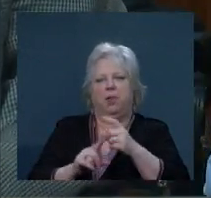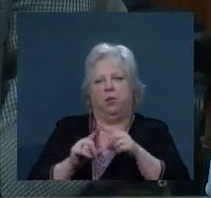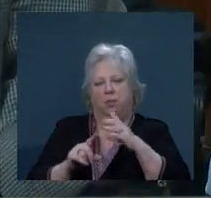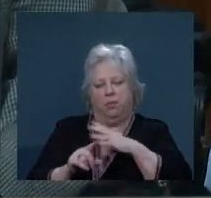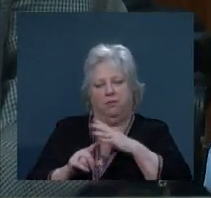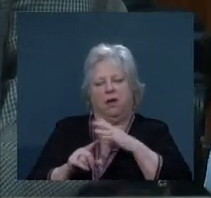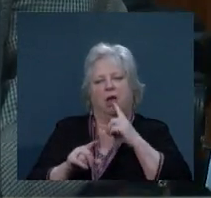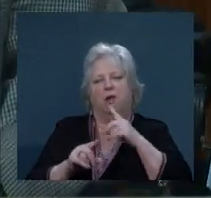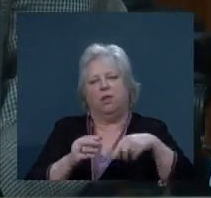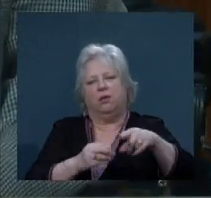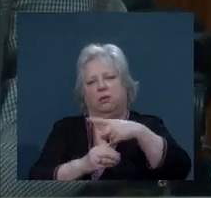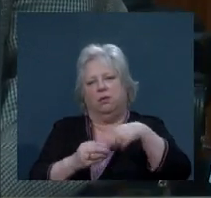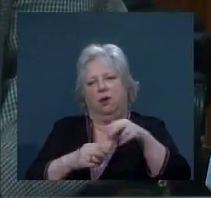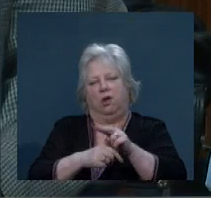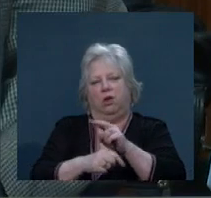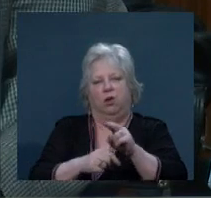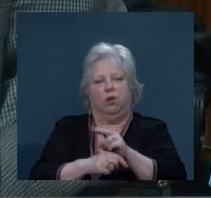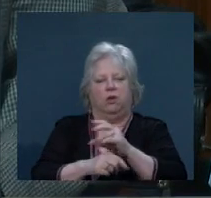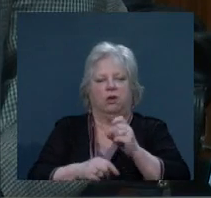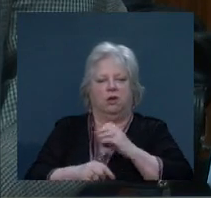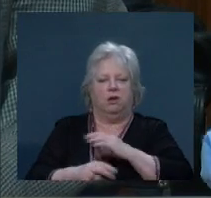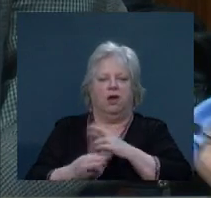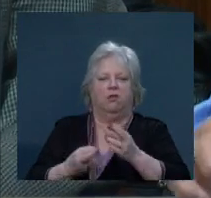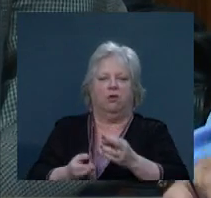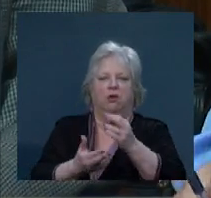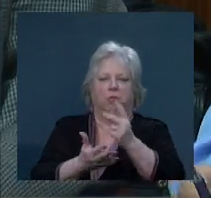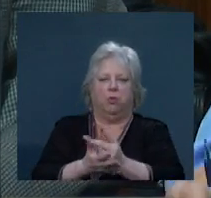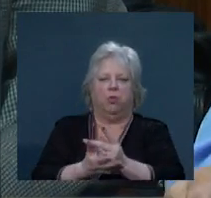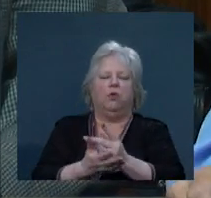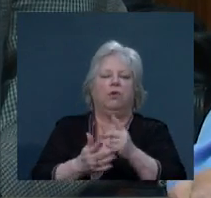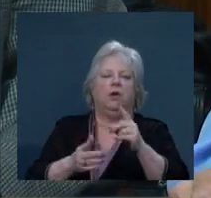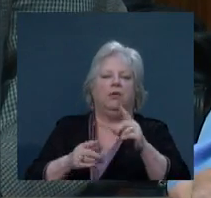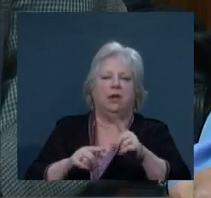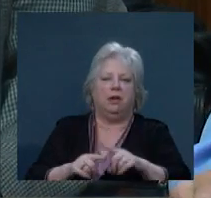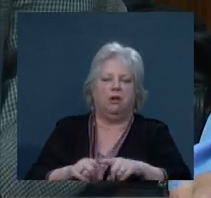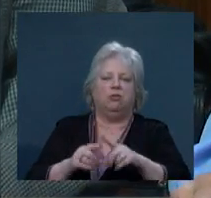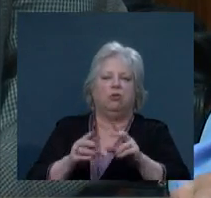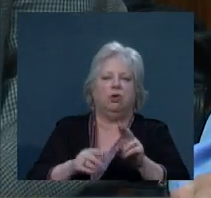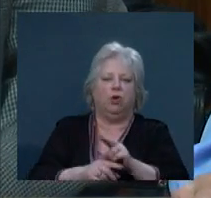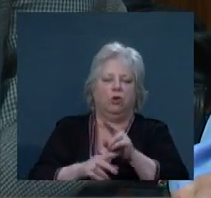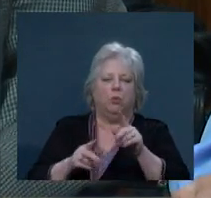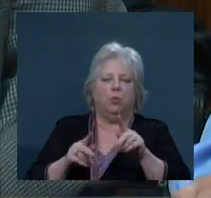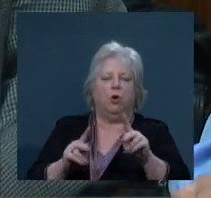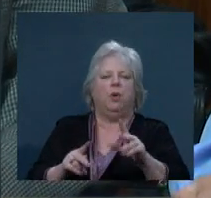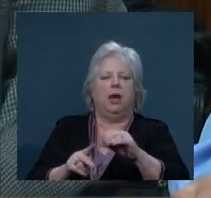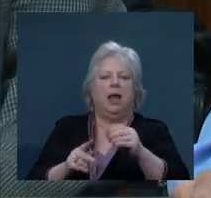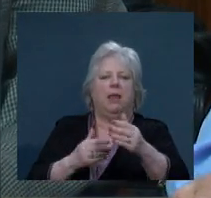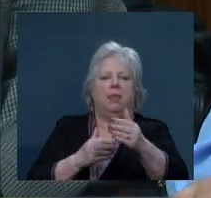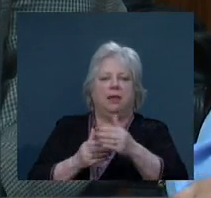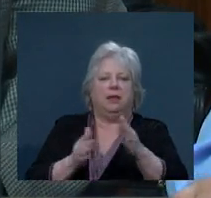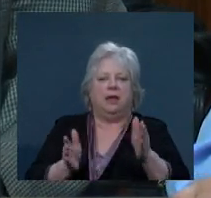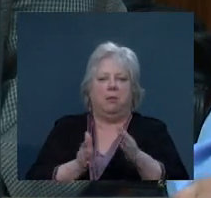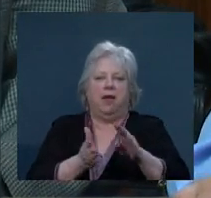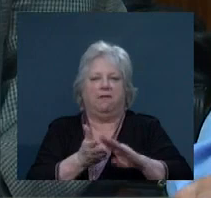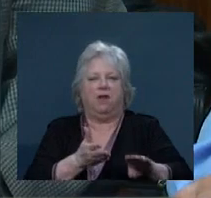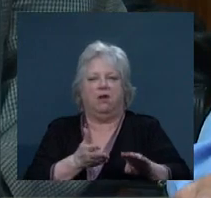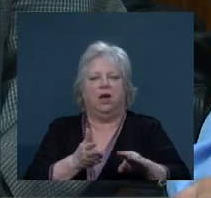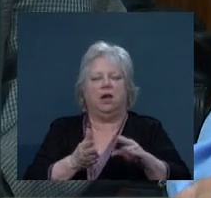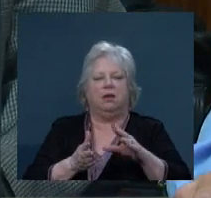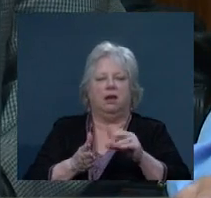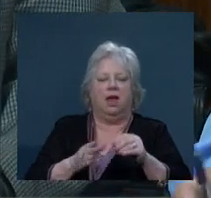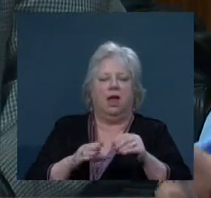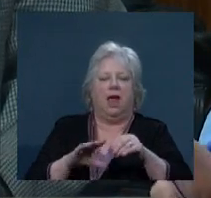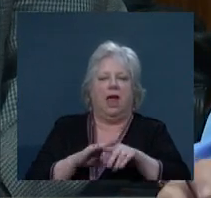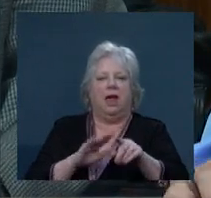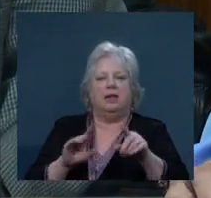uses, and staff recommends approval of the requested CUP and side setback variance subject to compliance with the comments and conditions outlined in sections